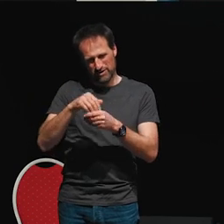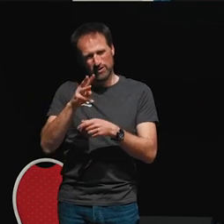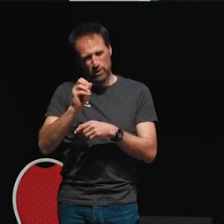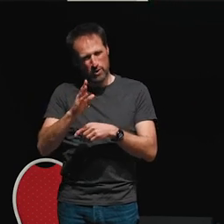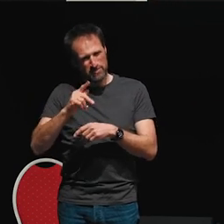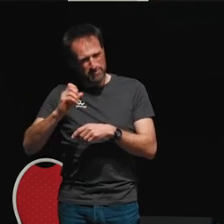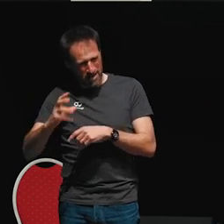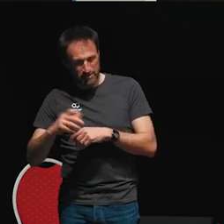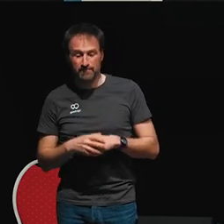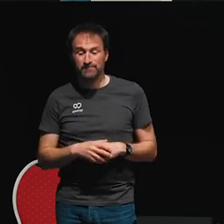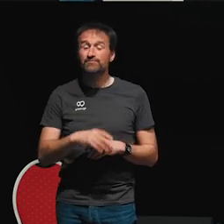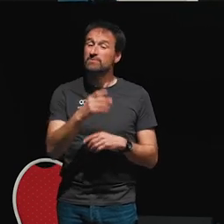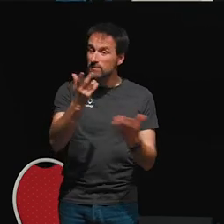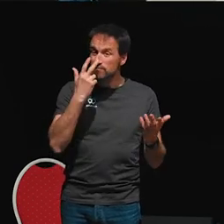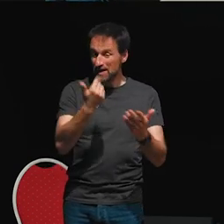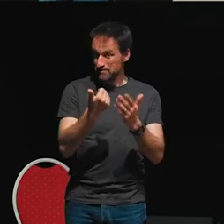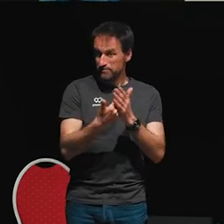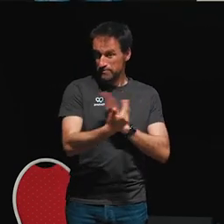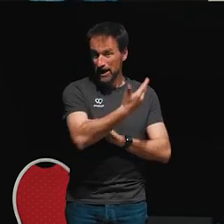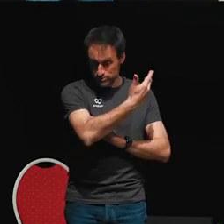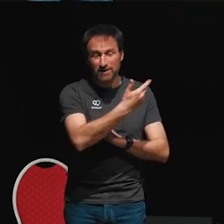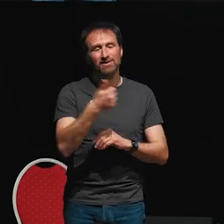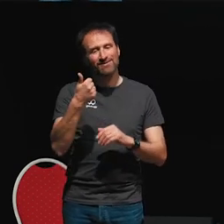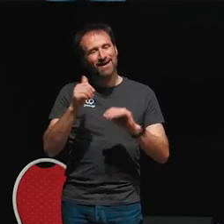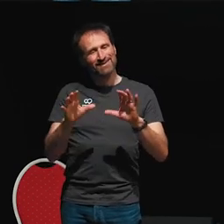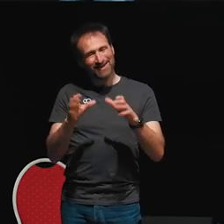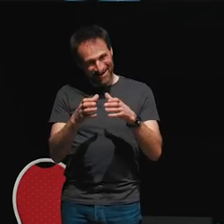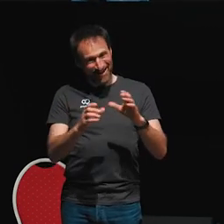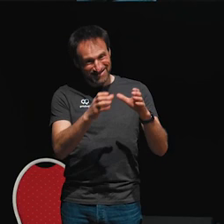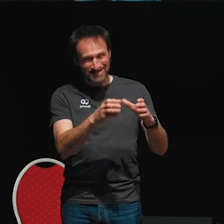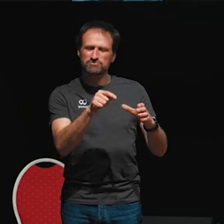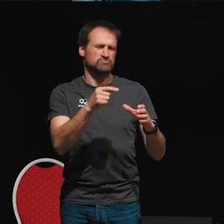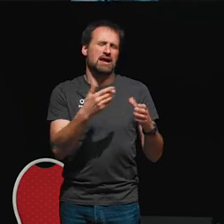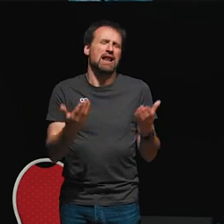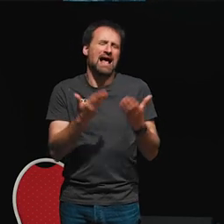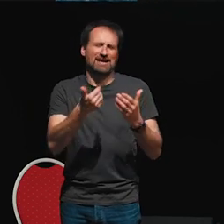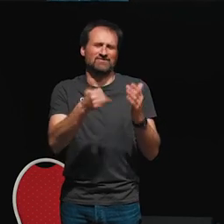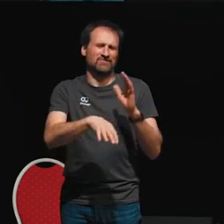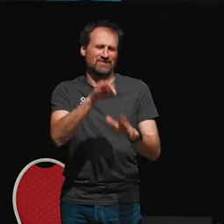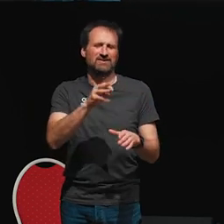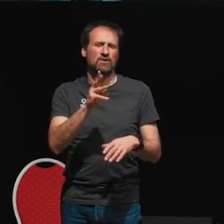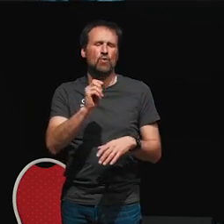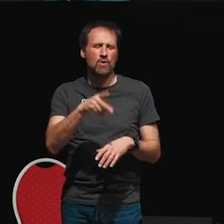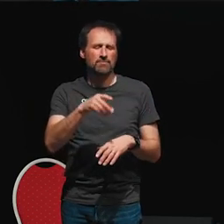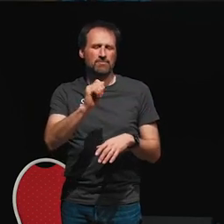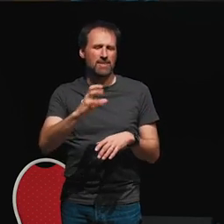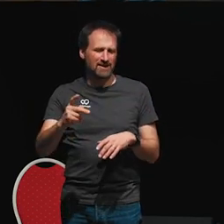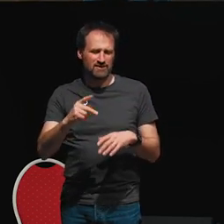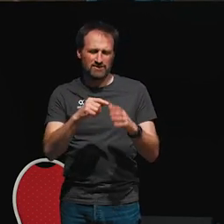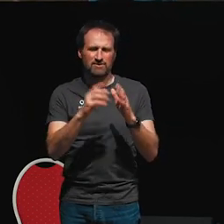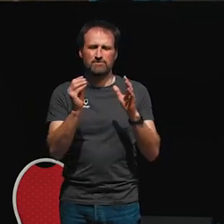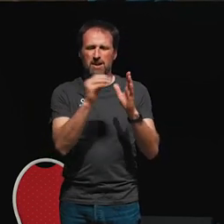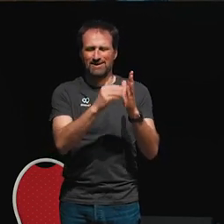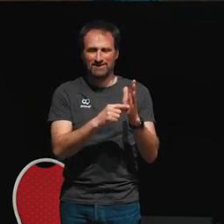here, we have a class is the easiest way to define a Webpack plugin. The only rule is that you have an apply